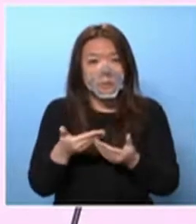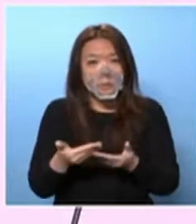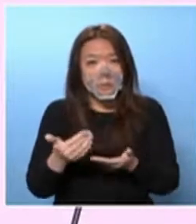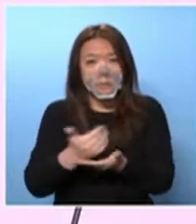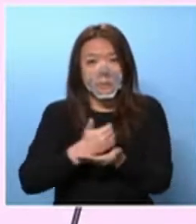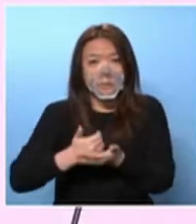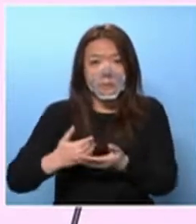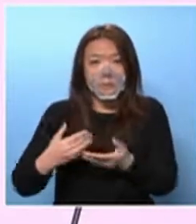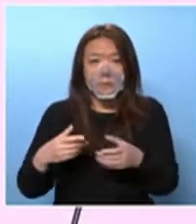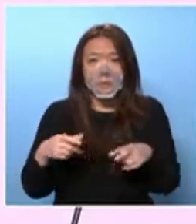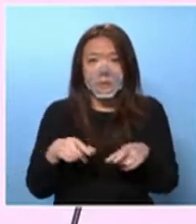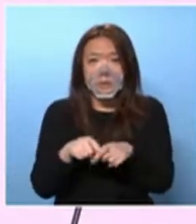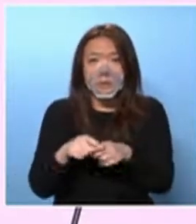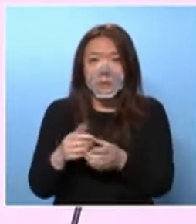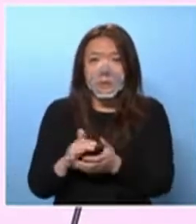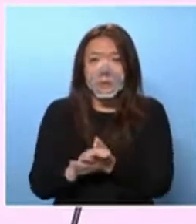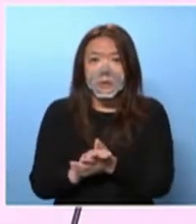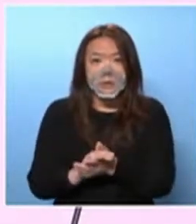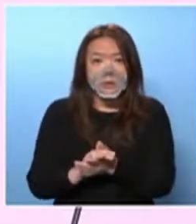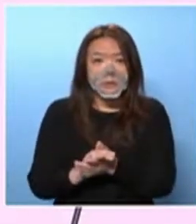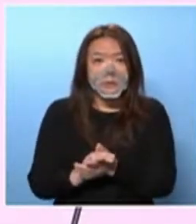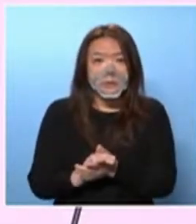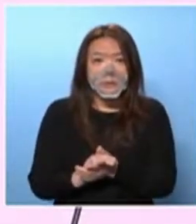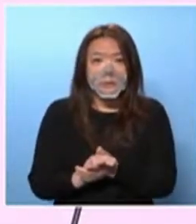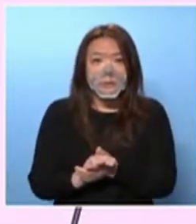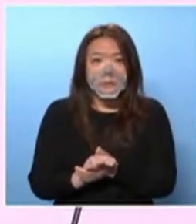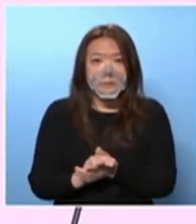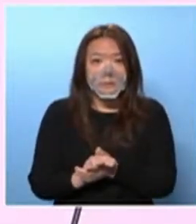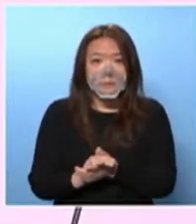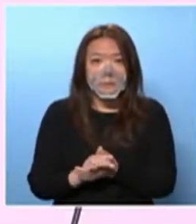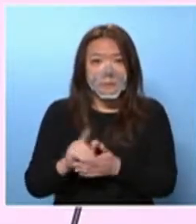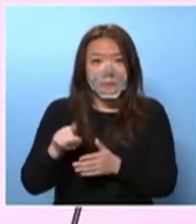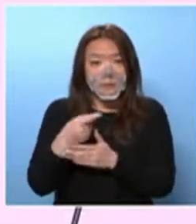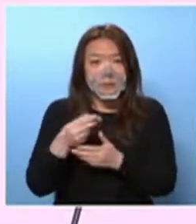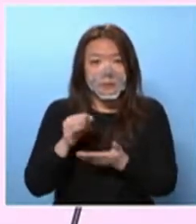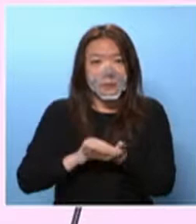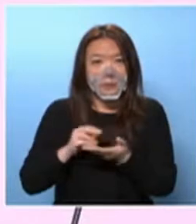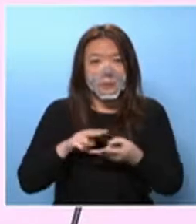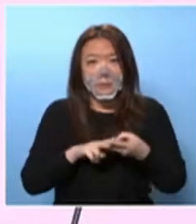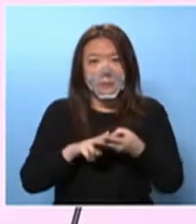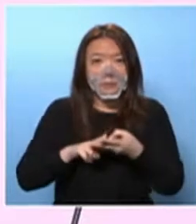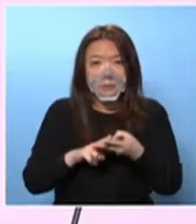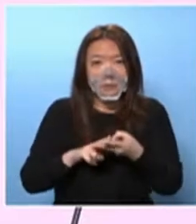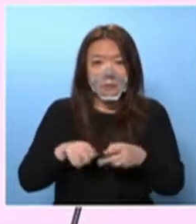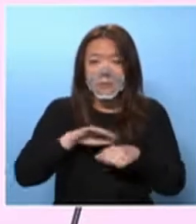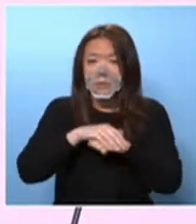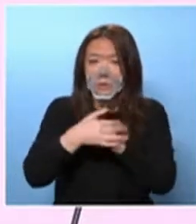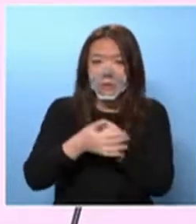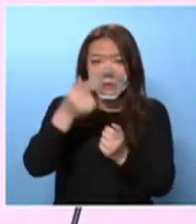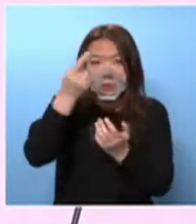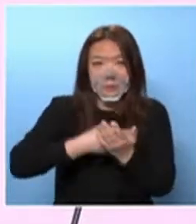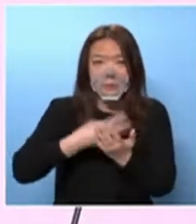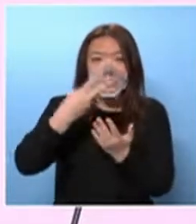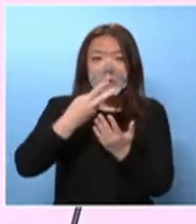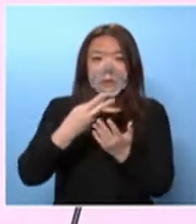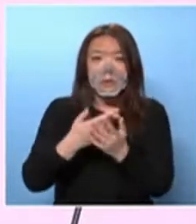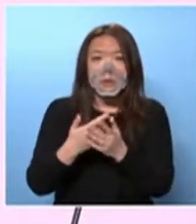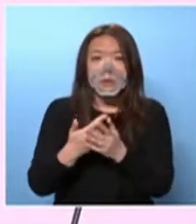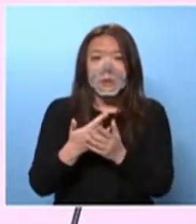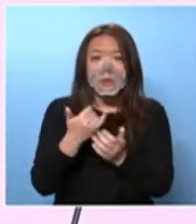companies. They have raised over $110 billion in total, turning Hong Kong into Asia's largest and the world's second